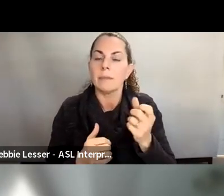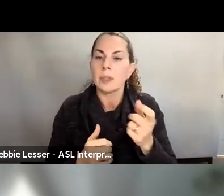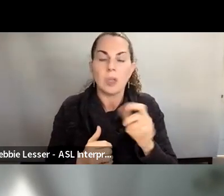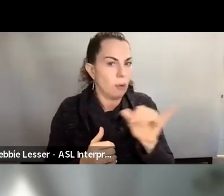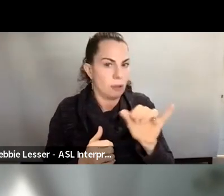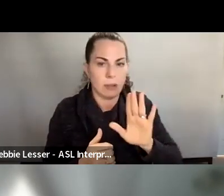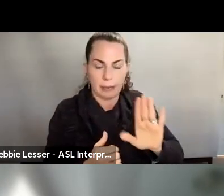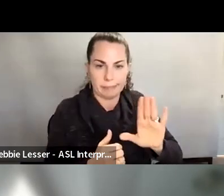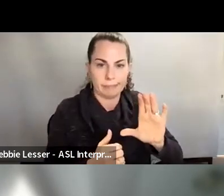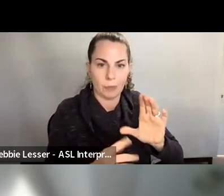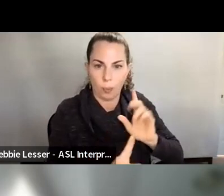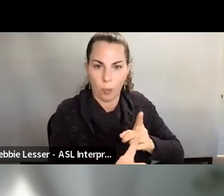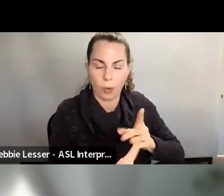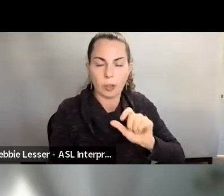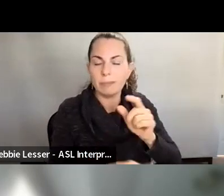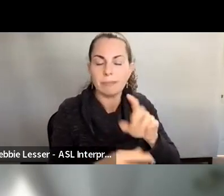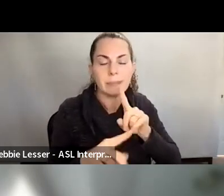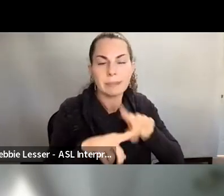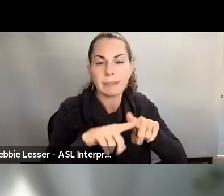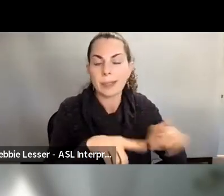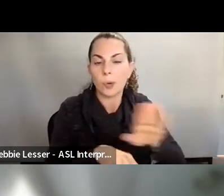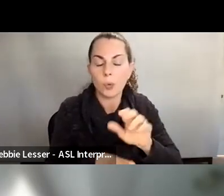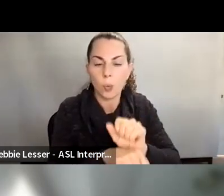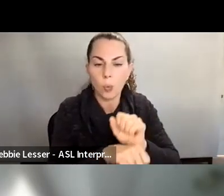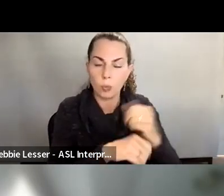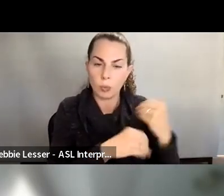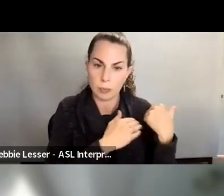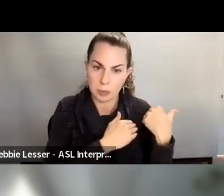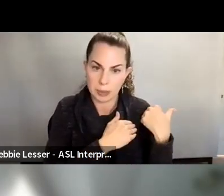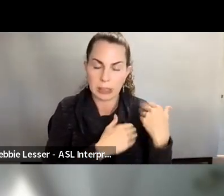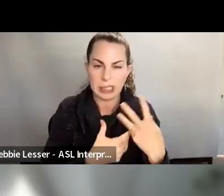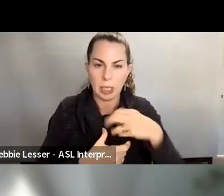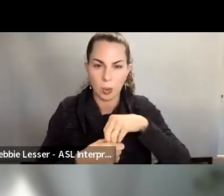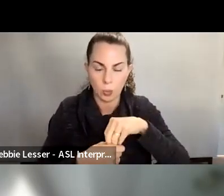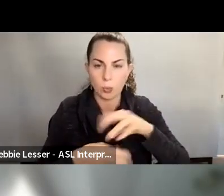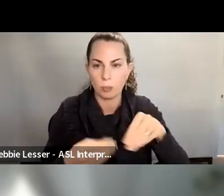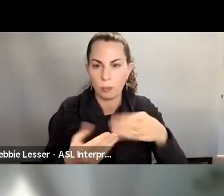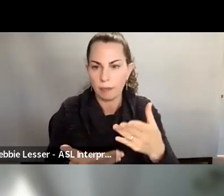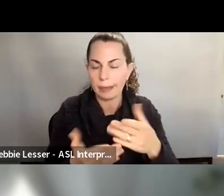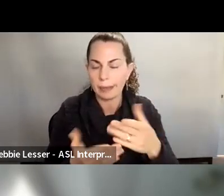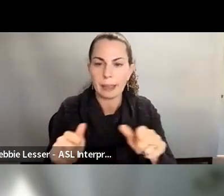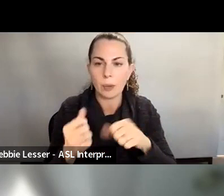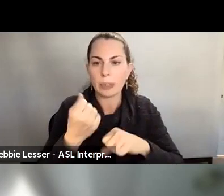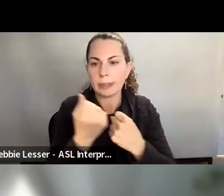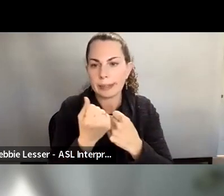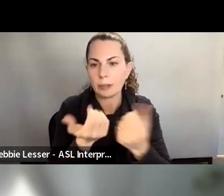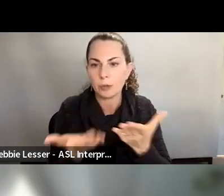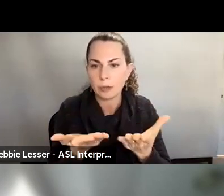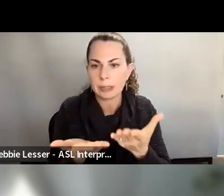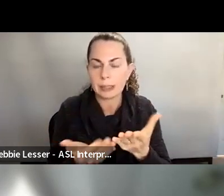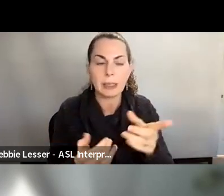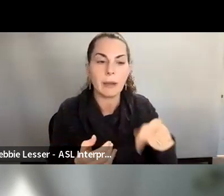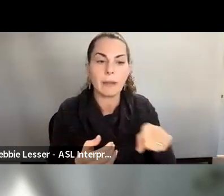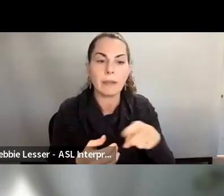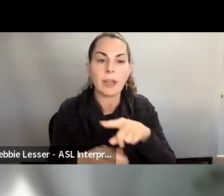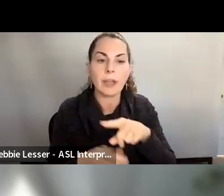work responsibilities, I think that's a really good one. That includes providing language assistance services. They're encouraged but not required to